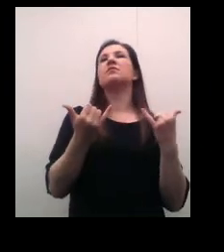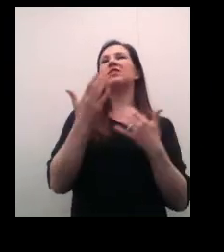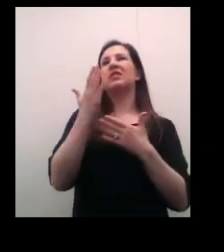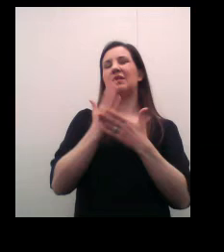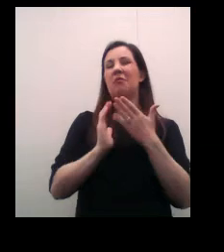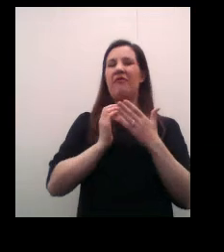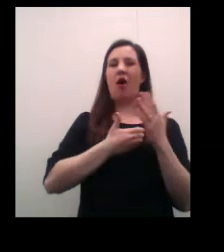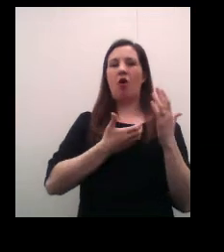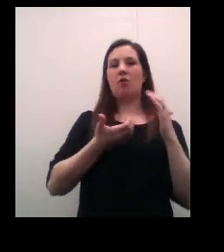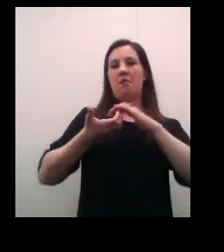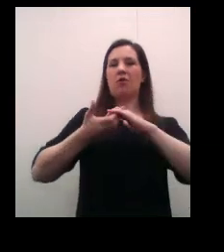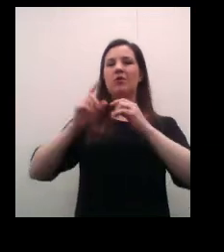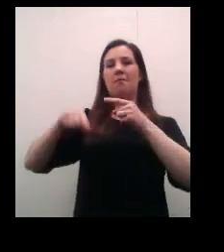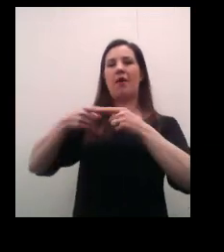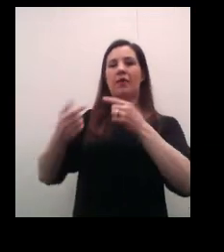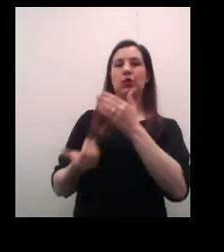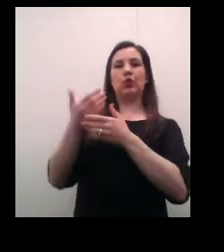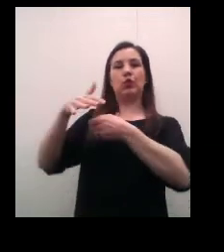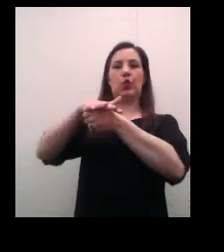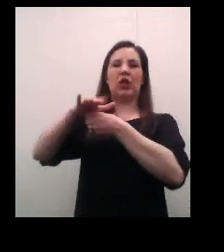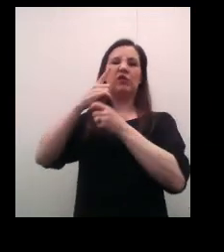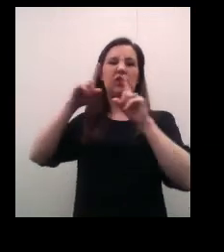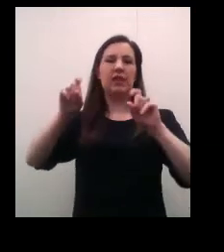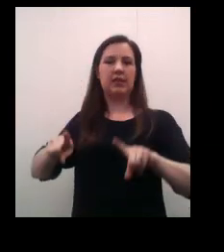partners with regards to this site.